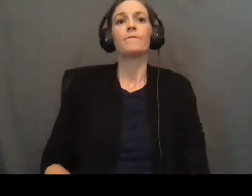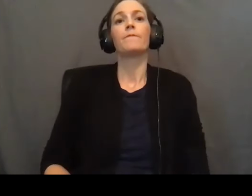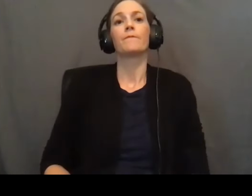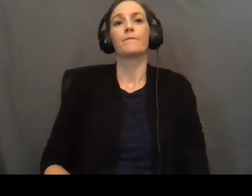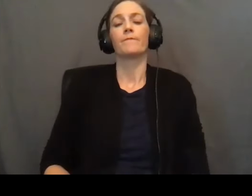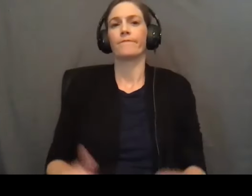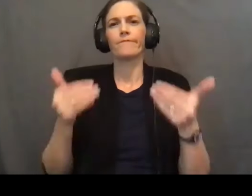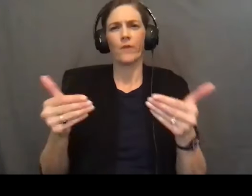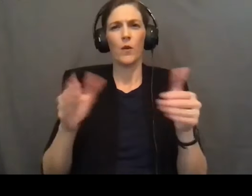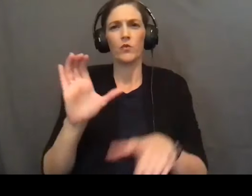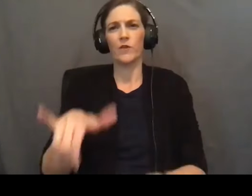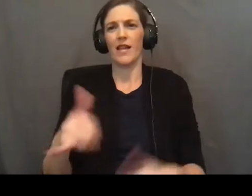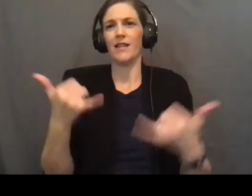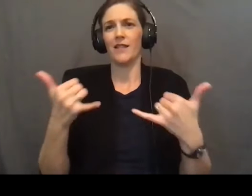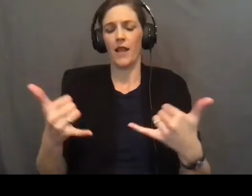Go ahead and do that now.